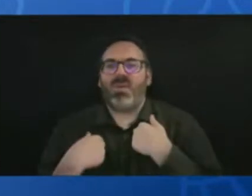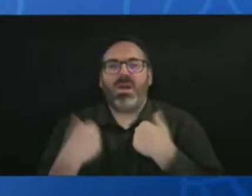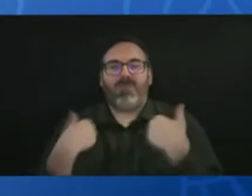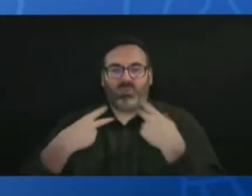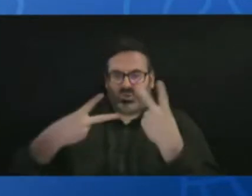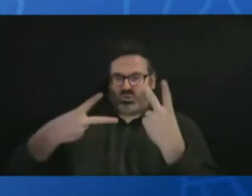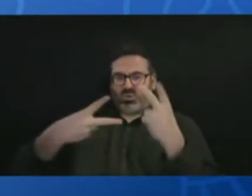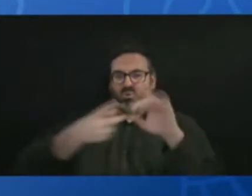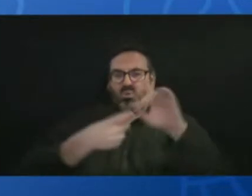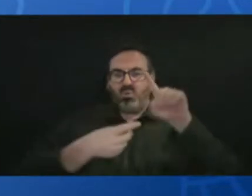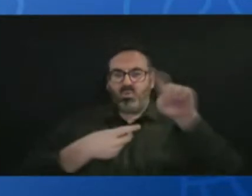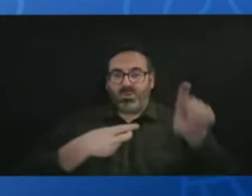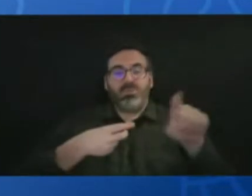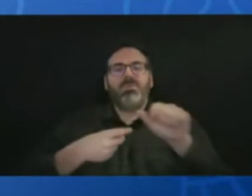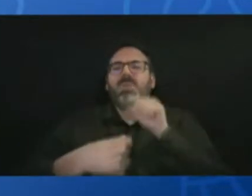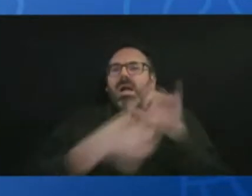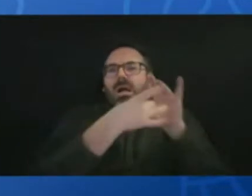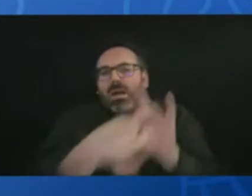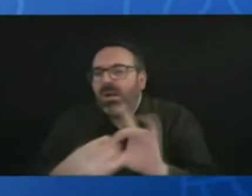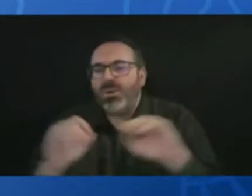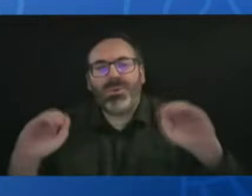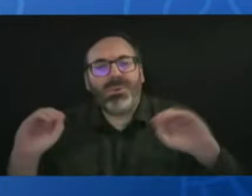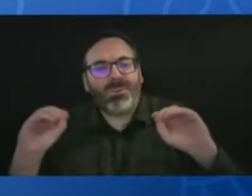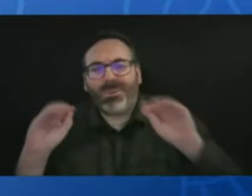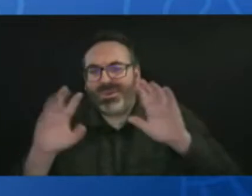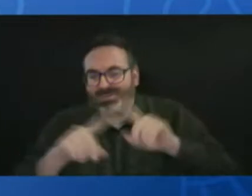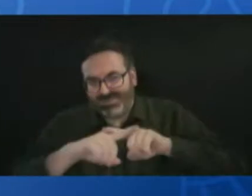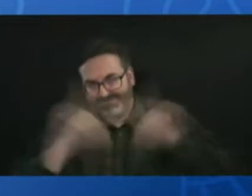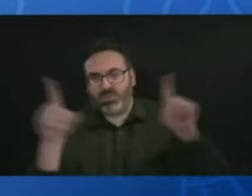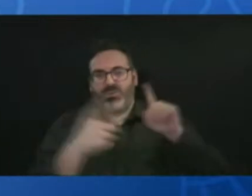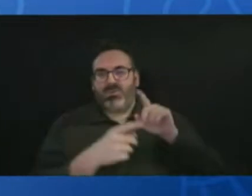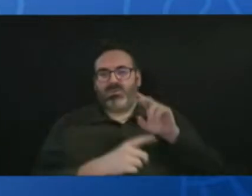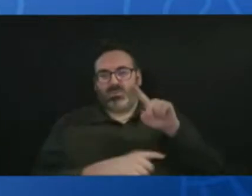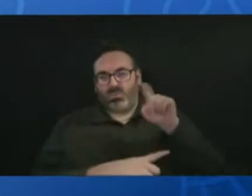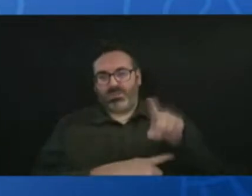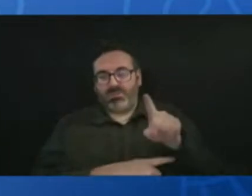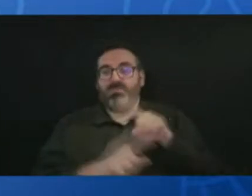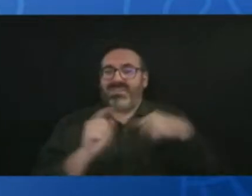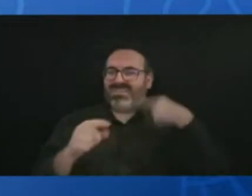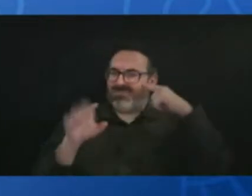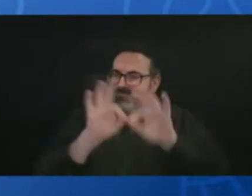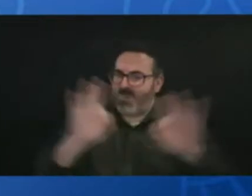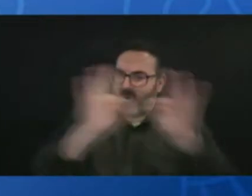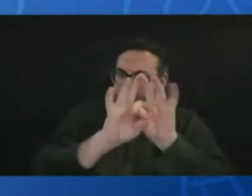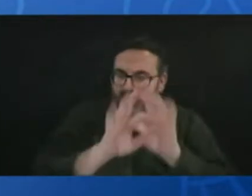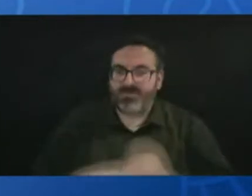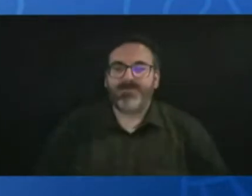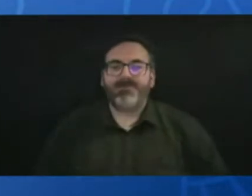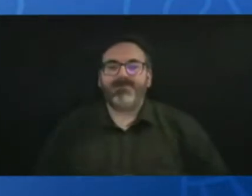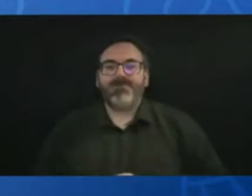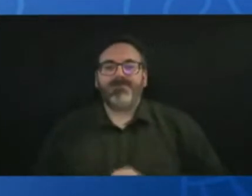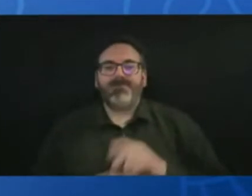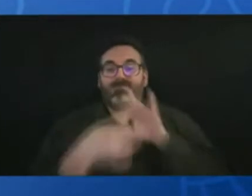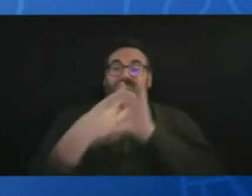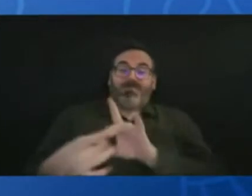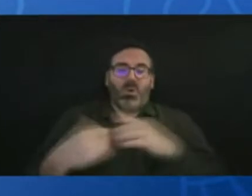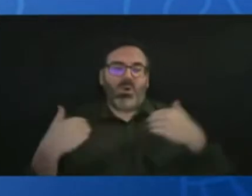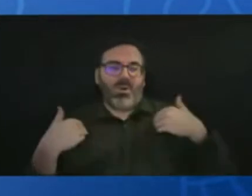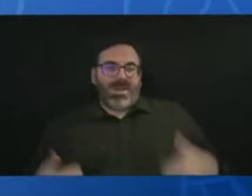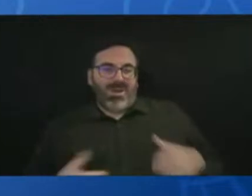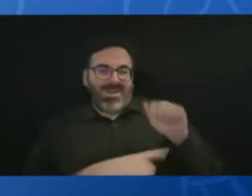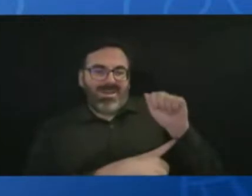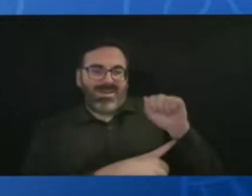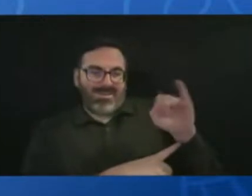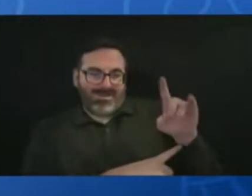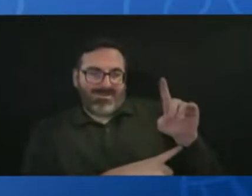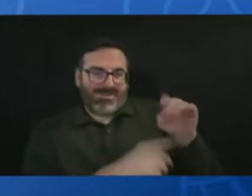back to an issue which I think is important, which is U.S. aid and humanitarian aid in general. I know you've been asked about this, and